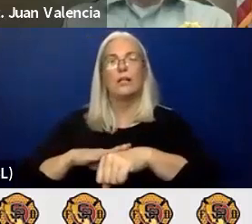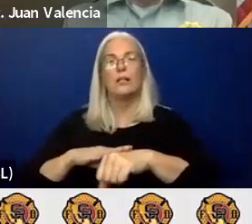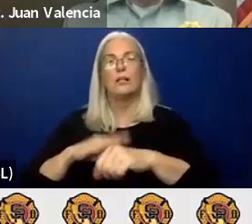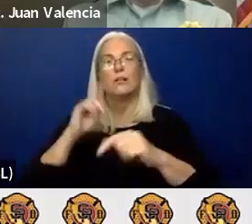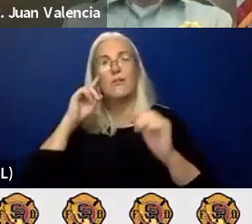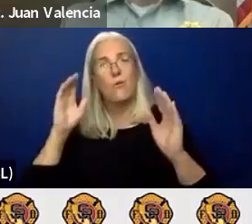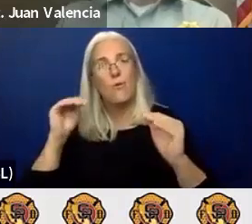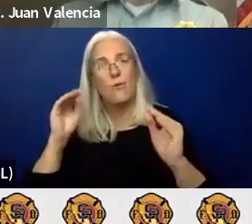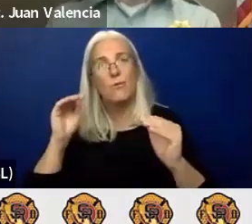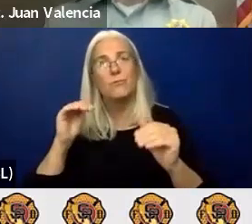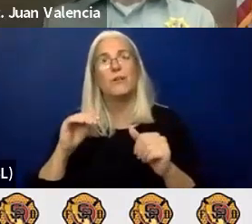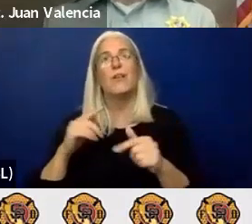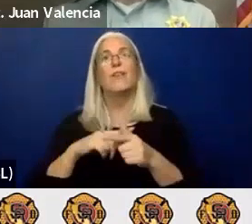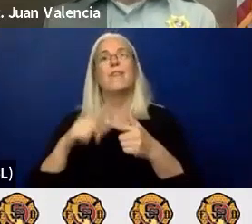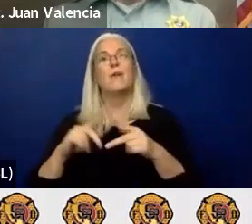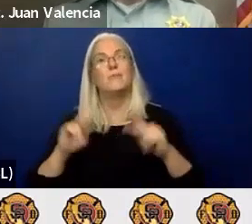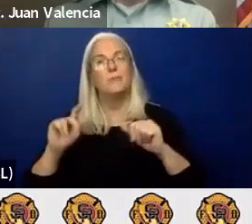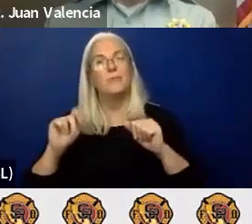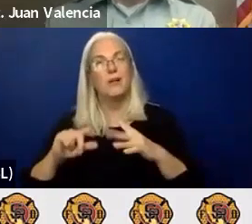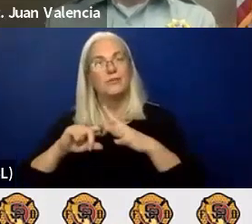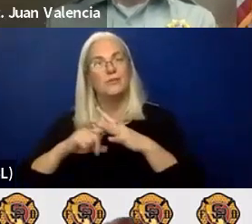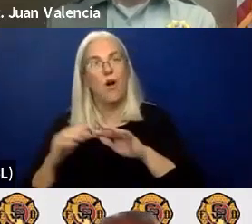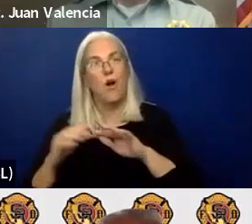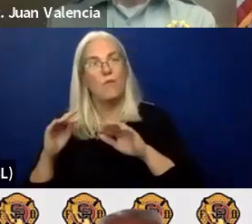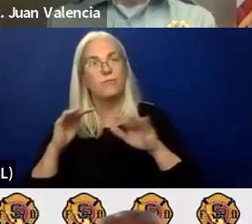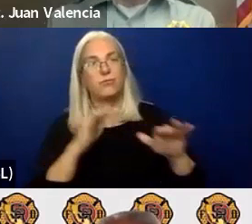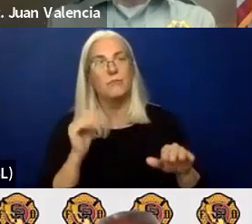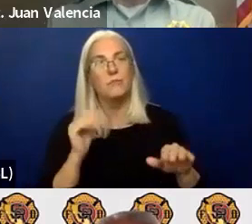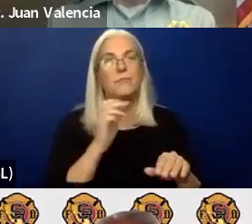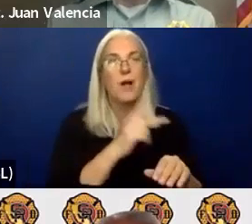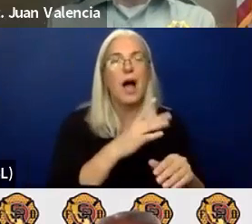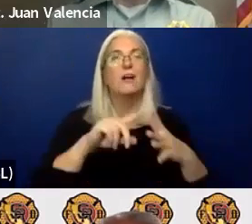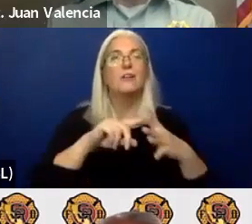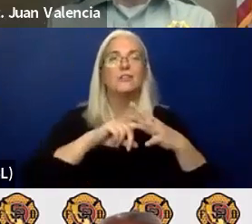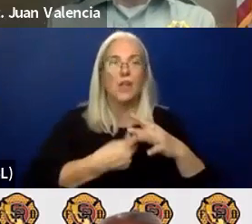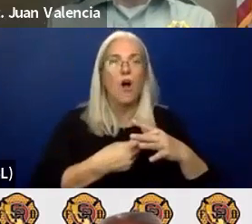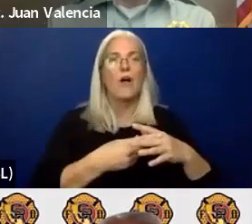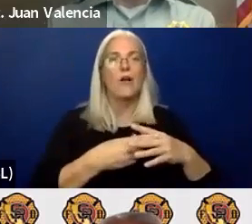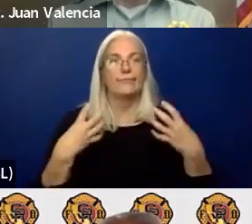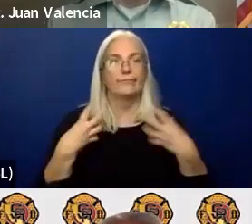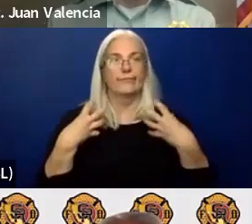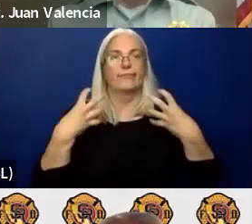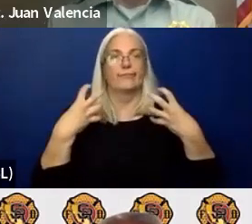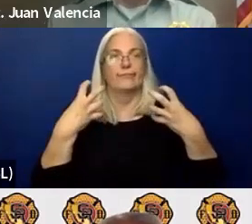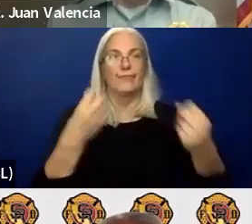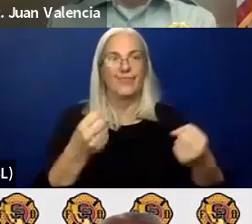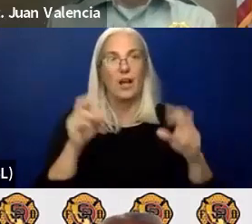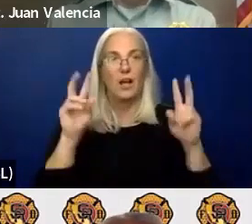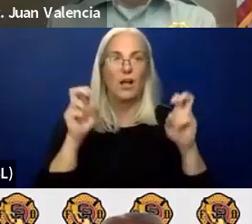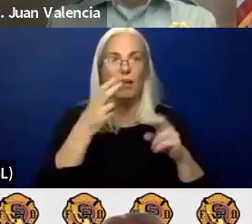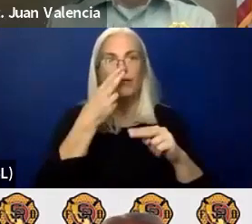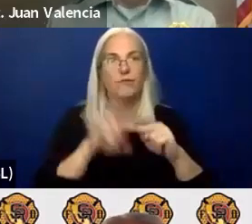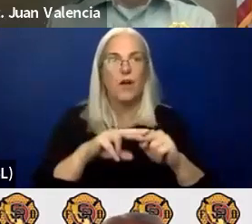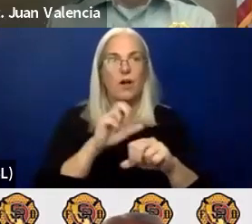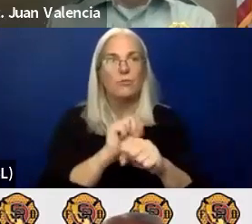our neighborhoods and move forward with a delicious task of cleaning out our refrigerators.